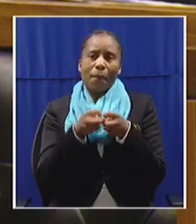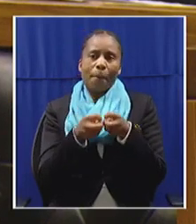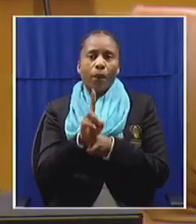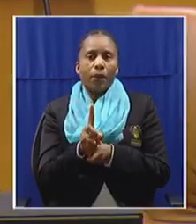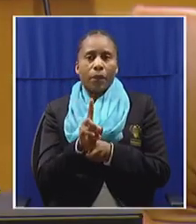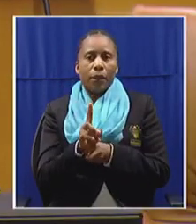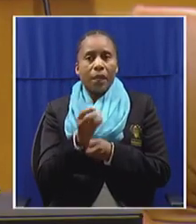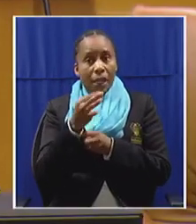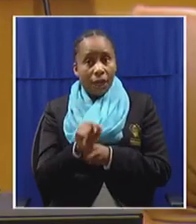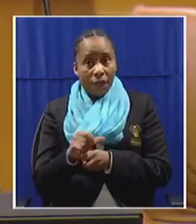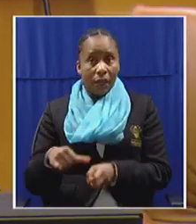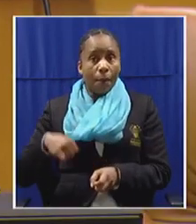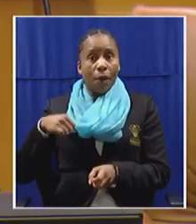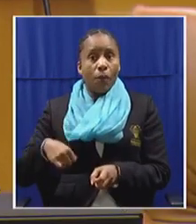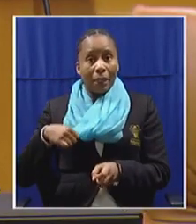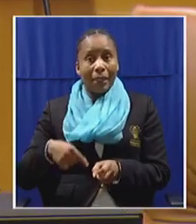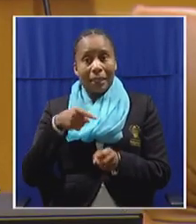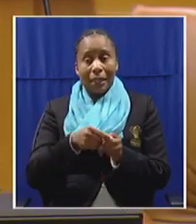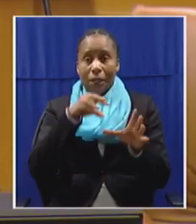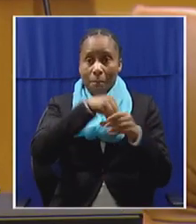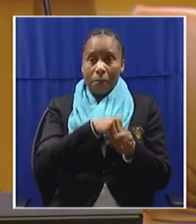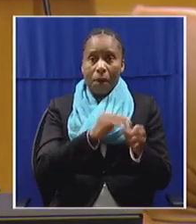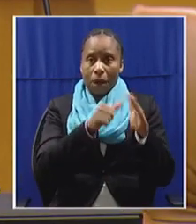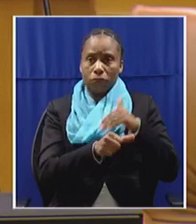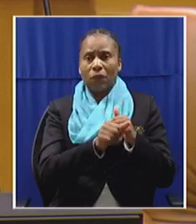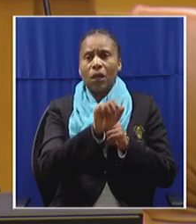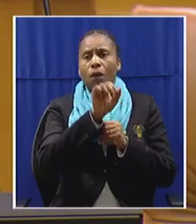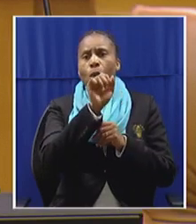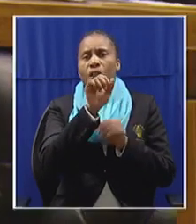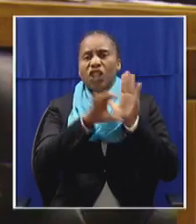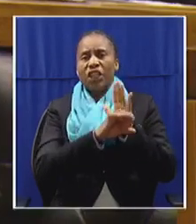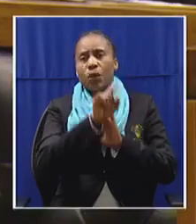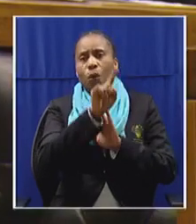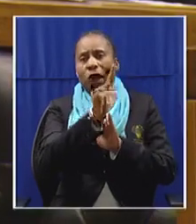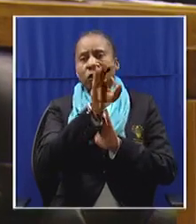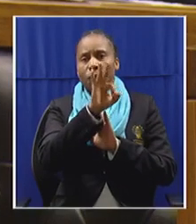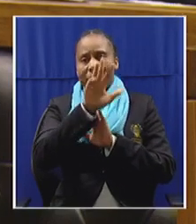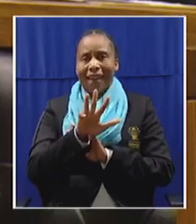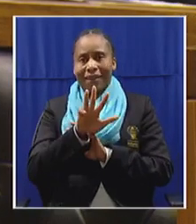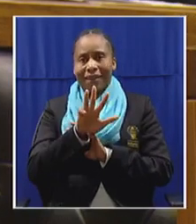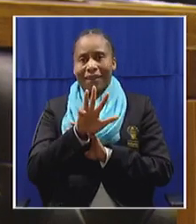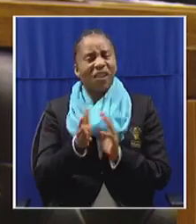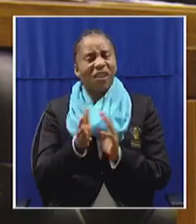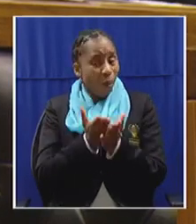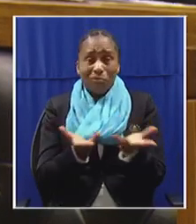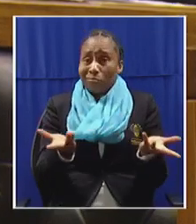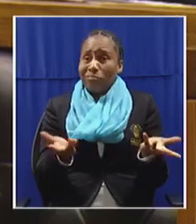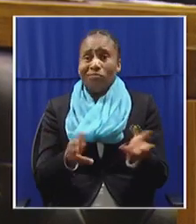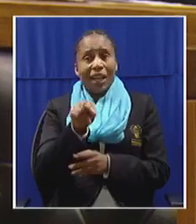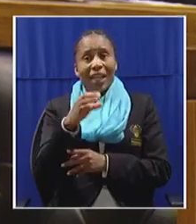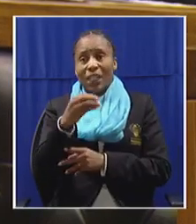If a municipality is put under Section 139, of course, the NCOP also is